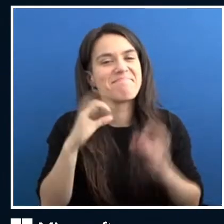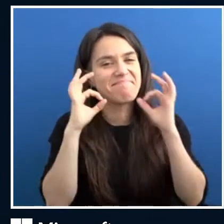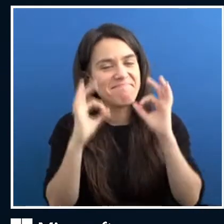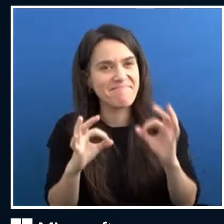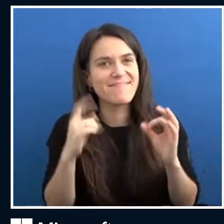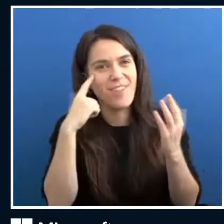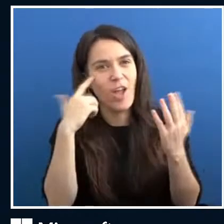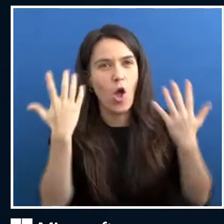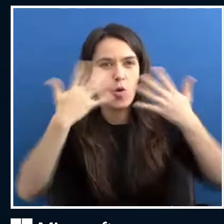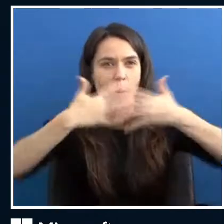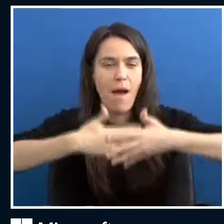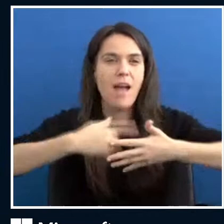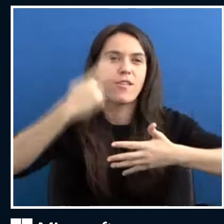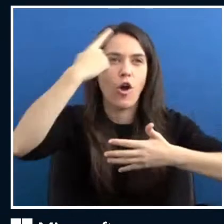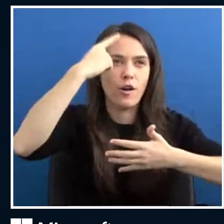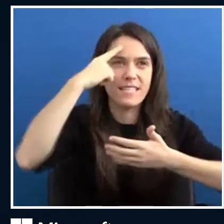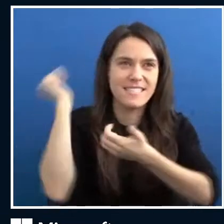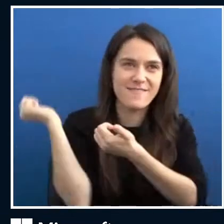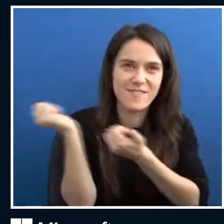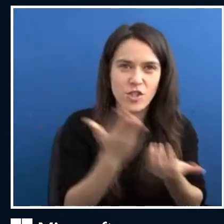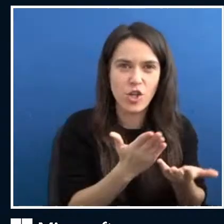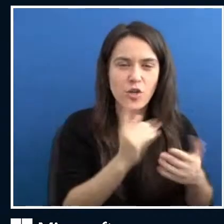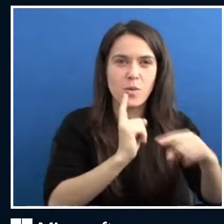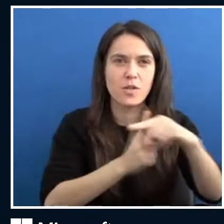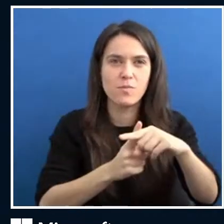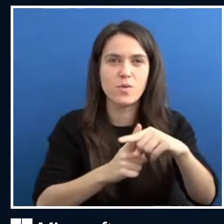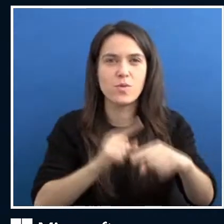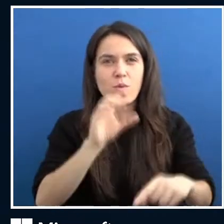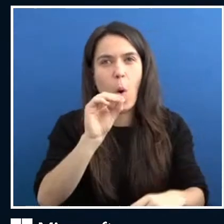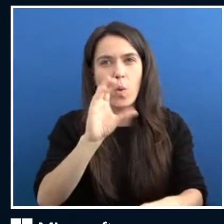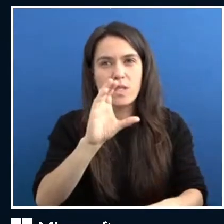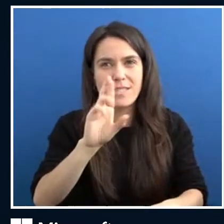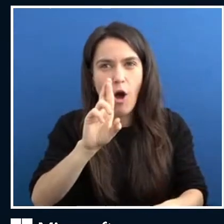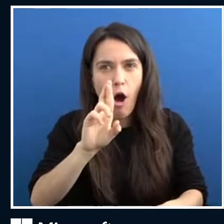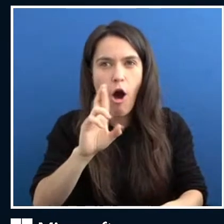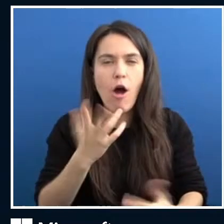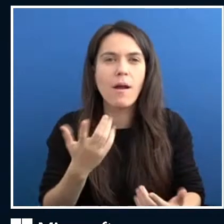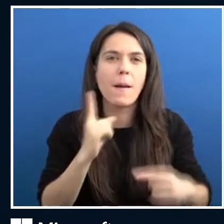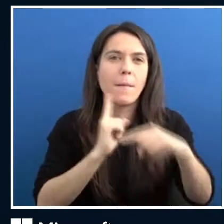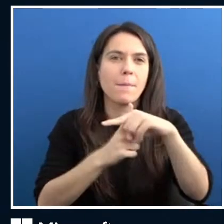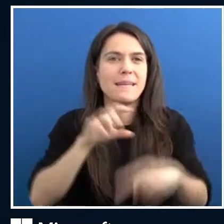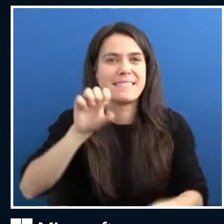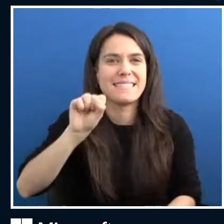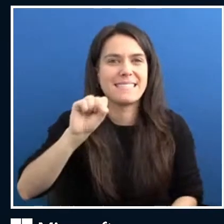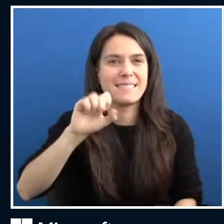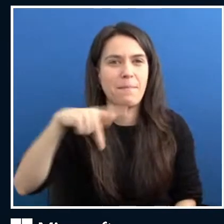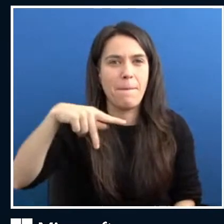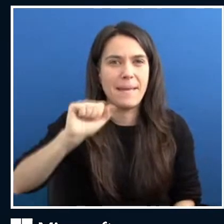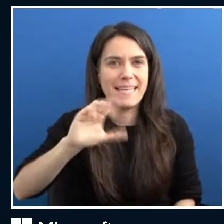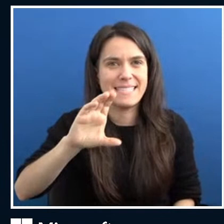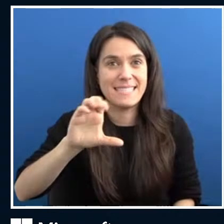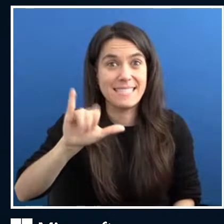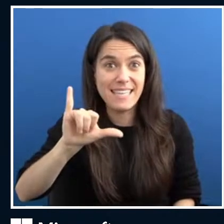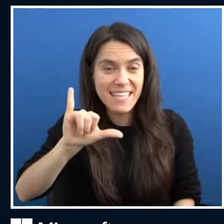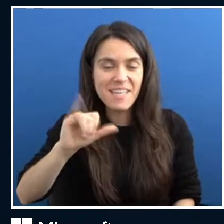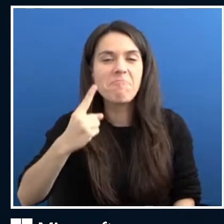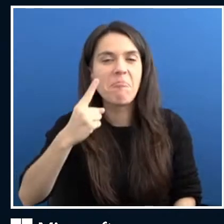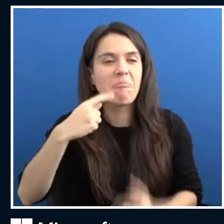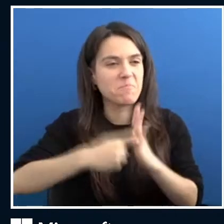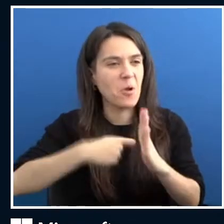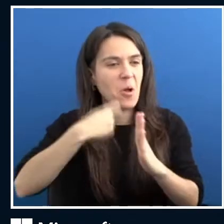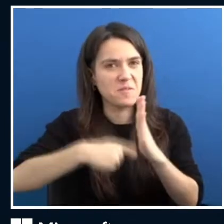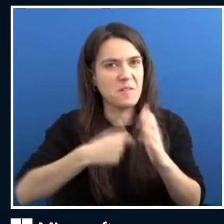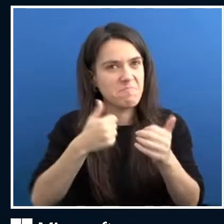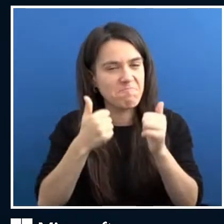services and OCR and Spacey into one project. There is one question.